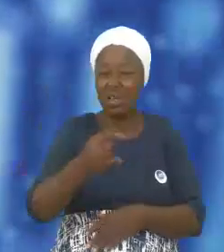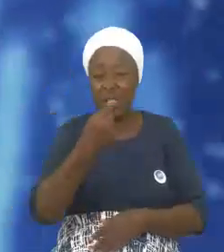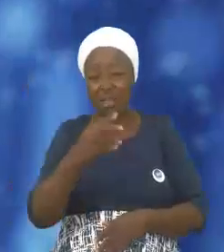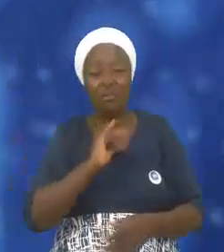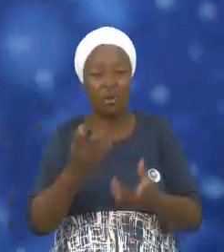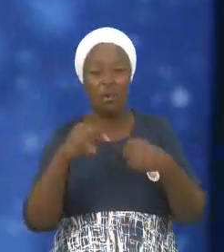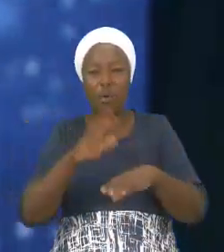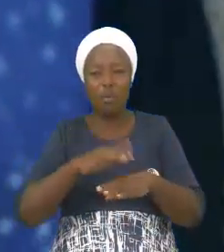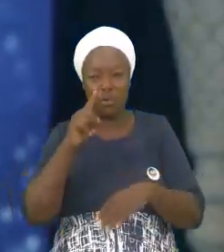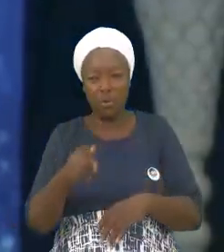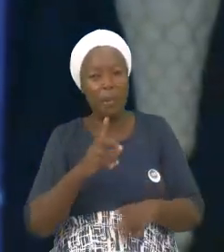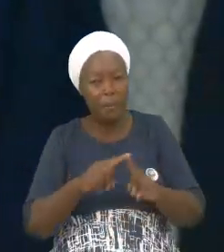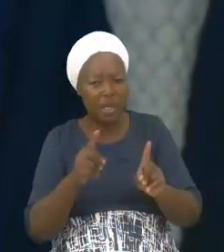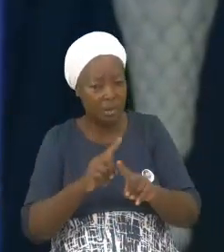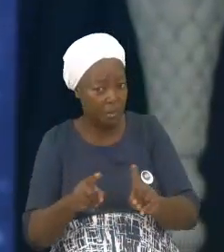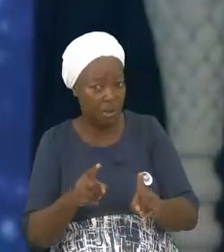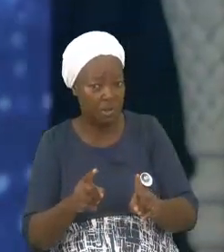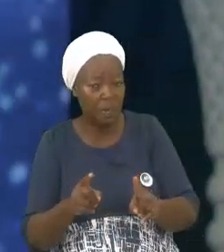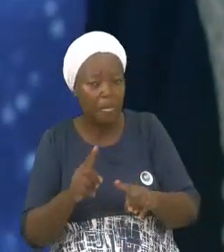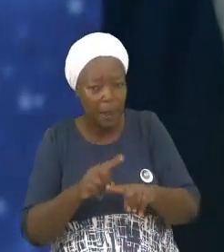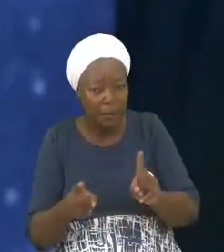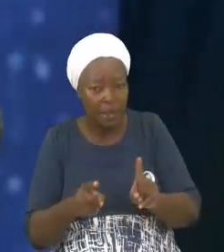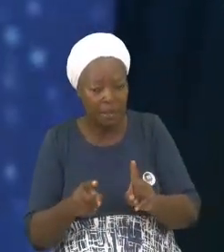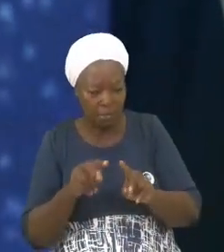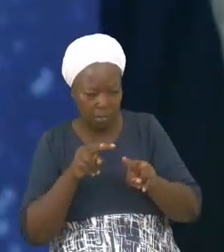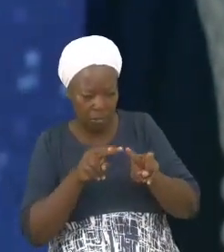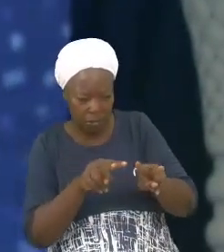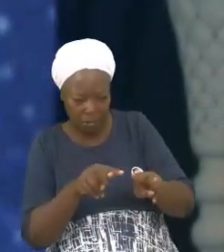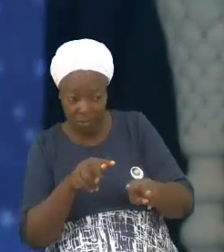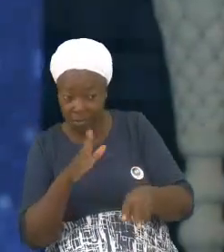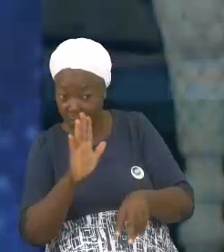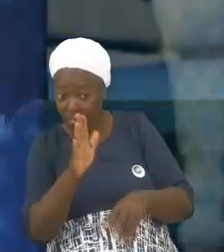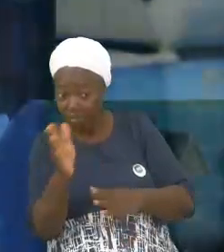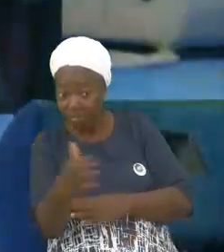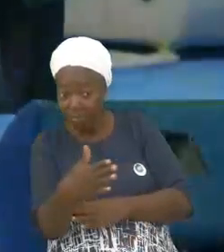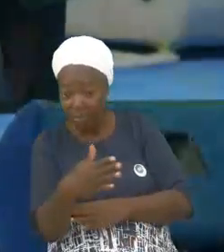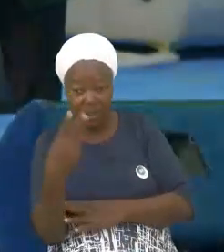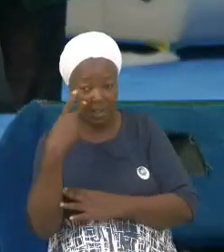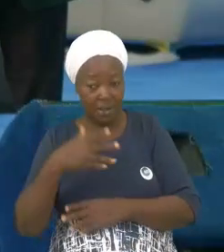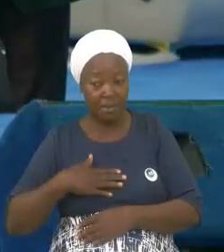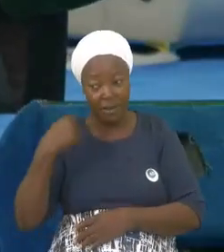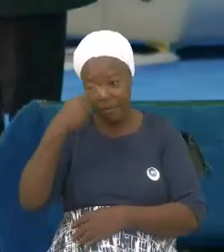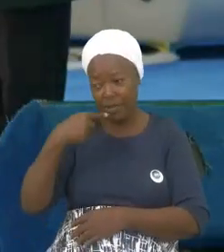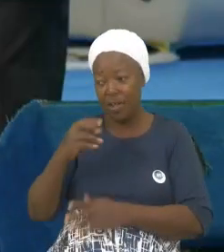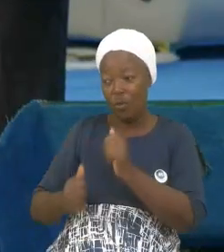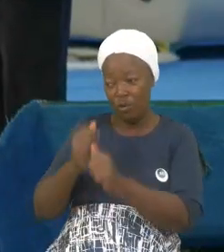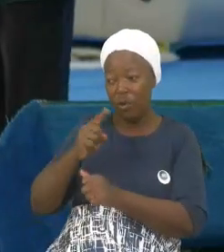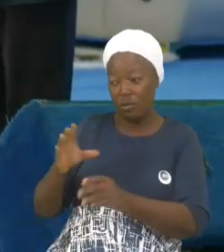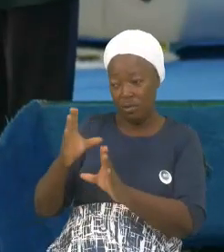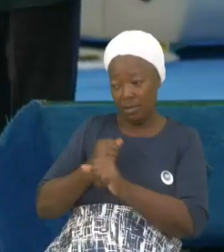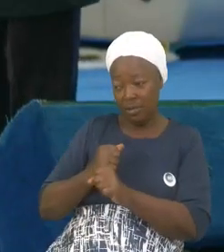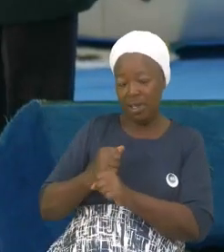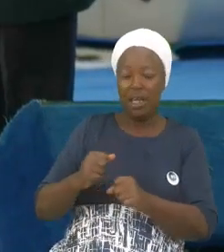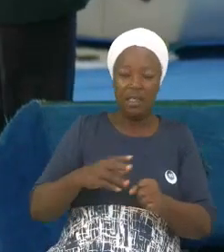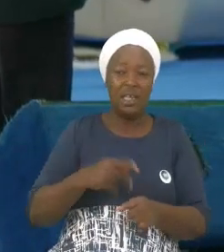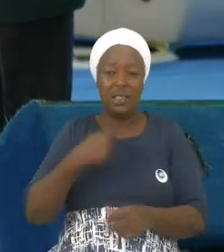unto you. But look at your fish and look at my face. There is a price to pay. Lovest